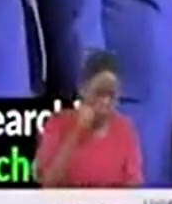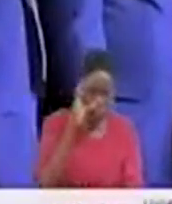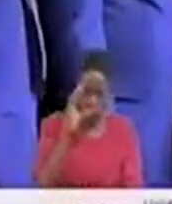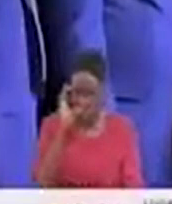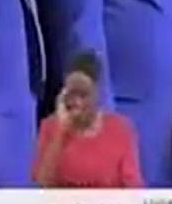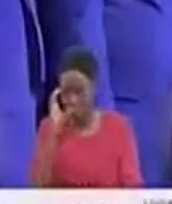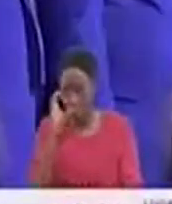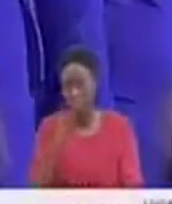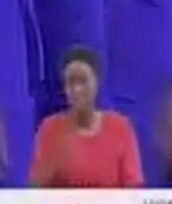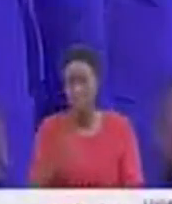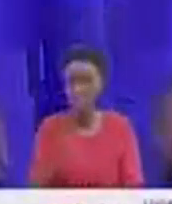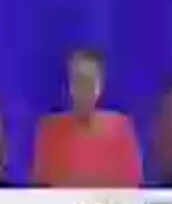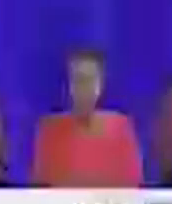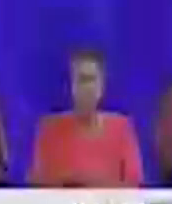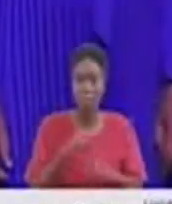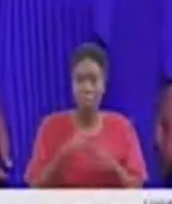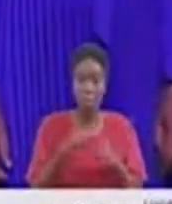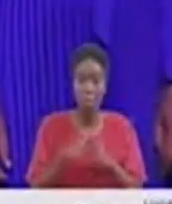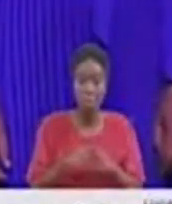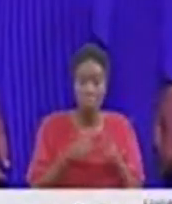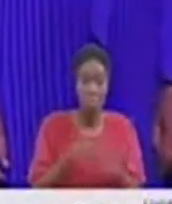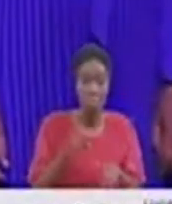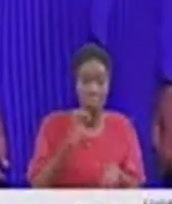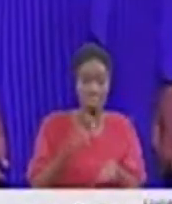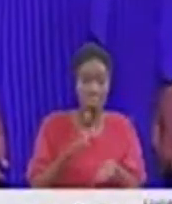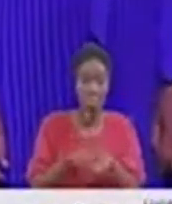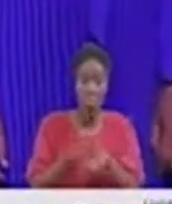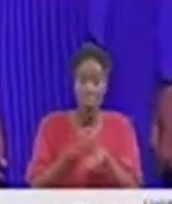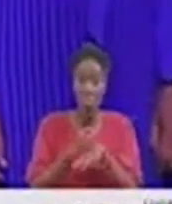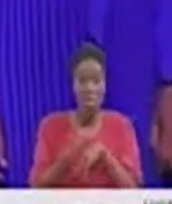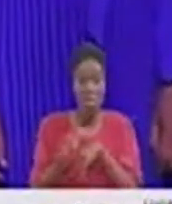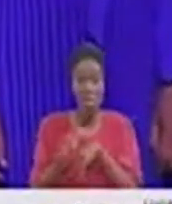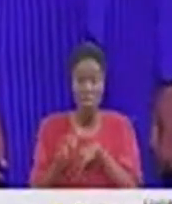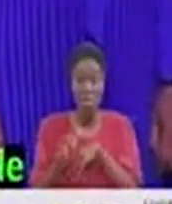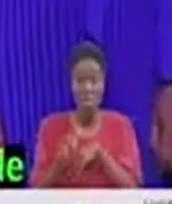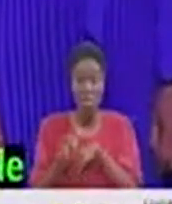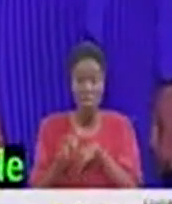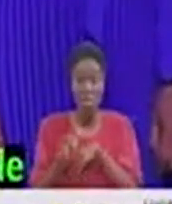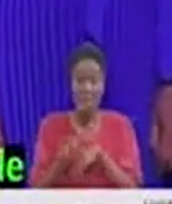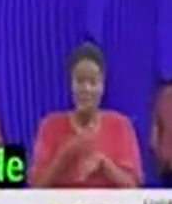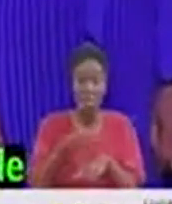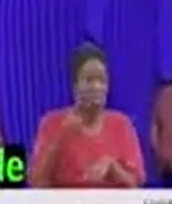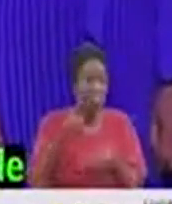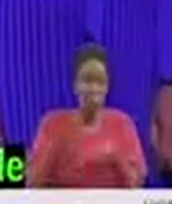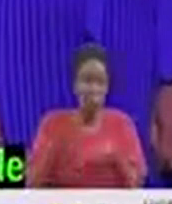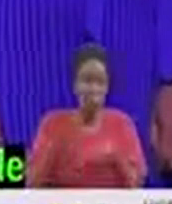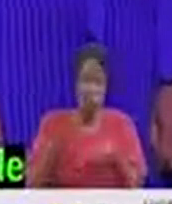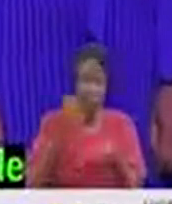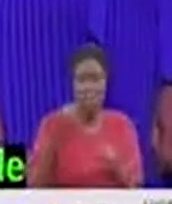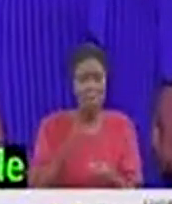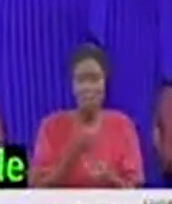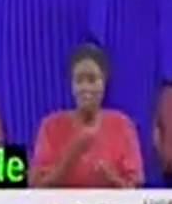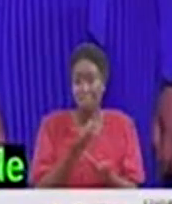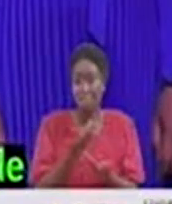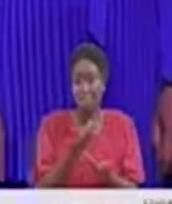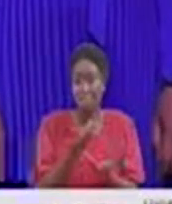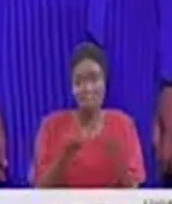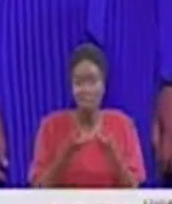Searching for you, running on empty, and you can't find a